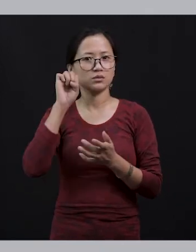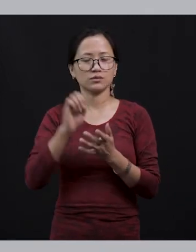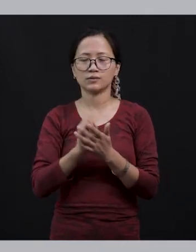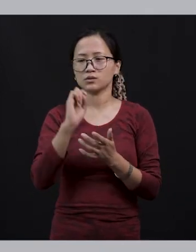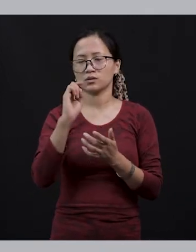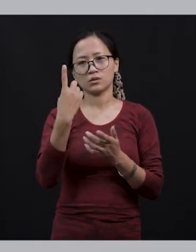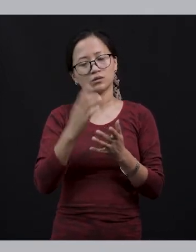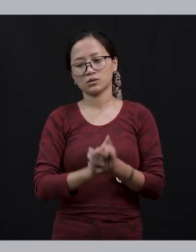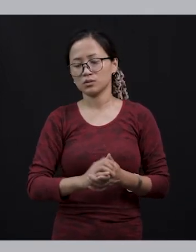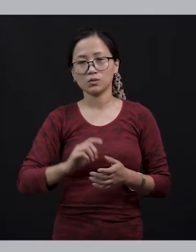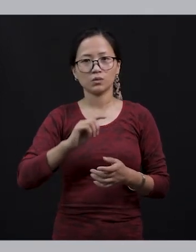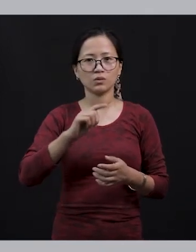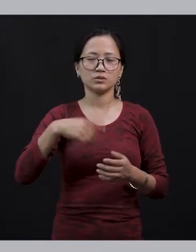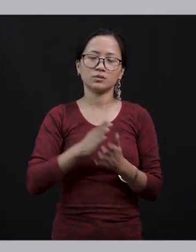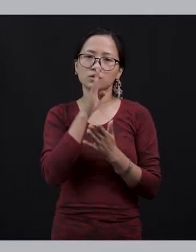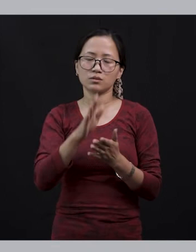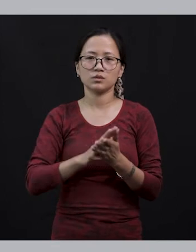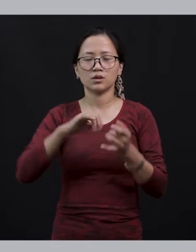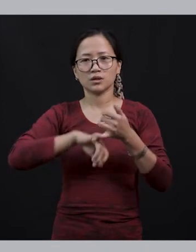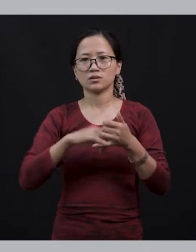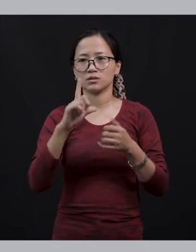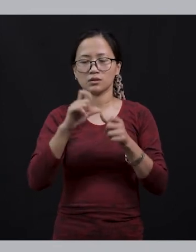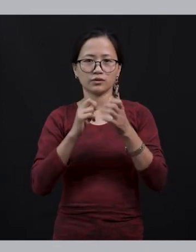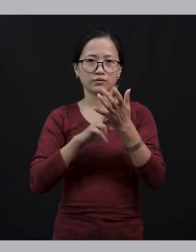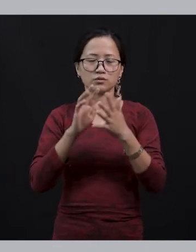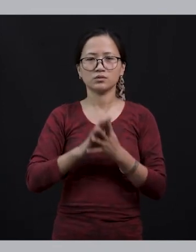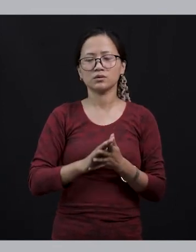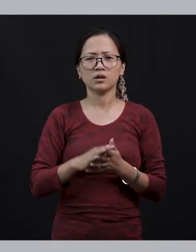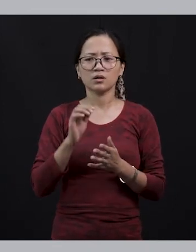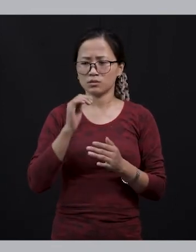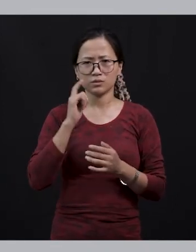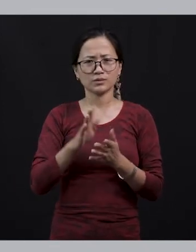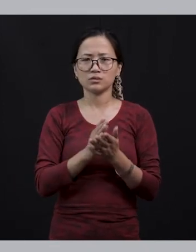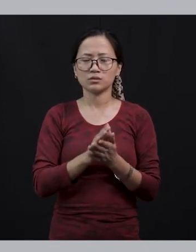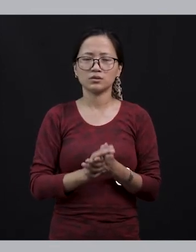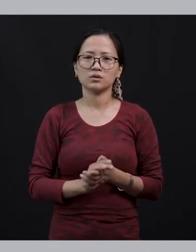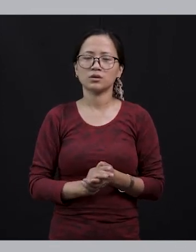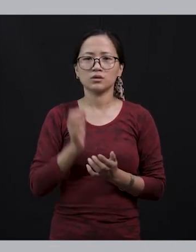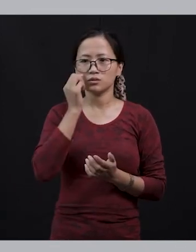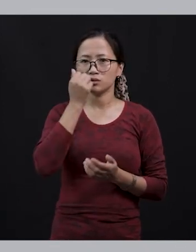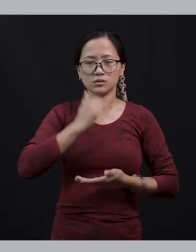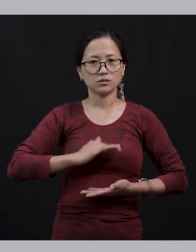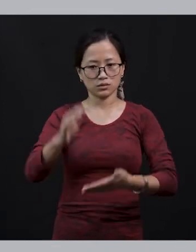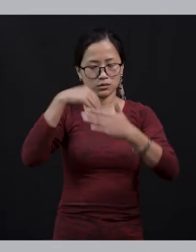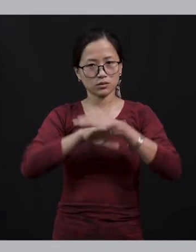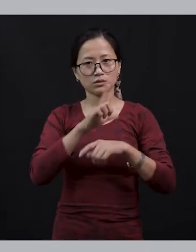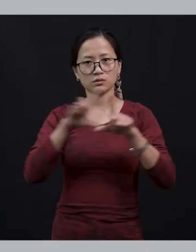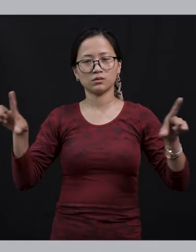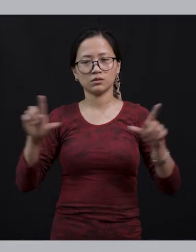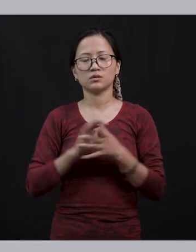a slave. But how does he become the Sultan? Because he was the son-in-law of Qutbuddin's Aibak